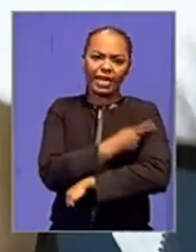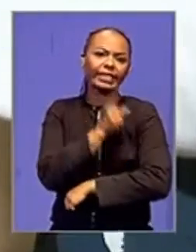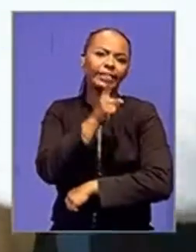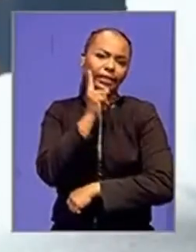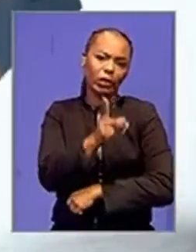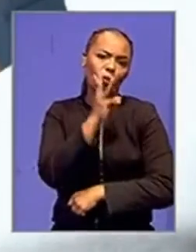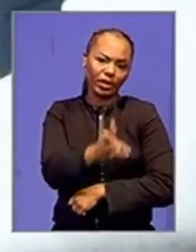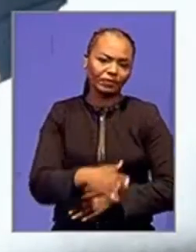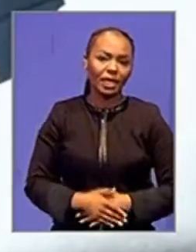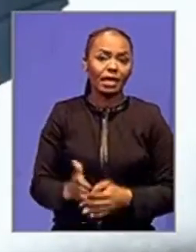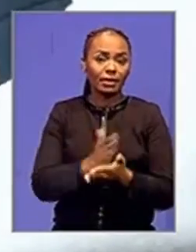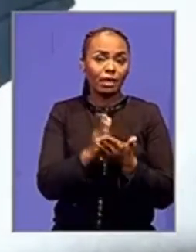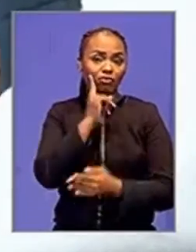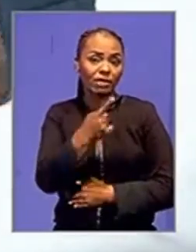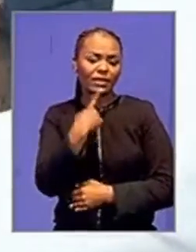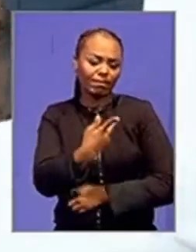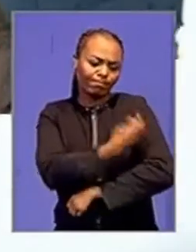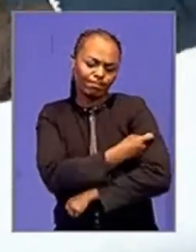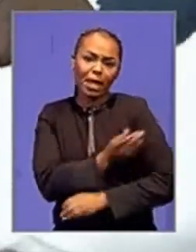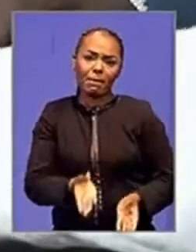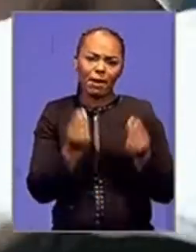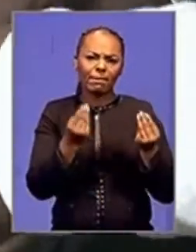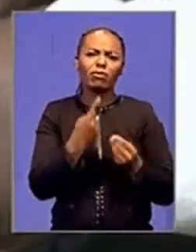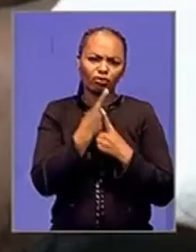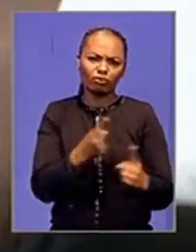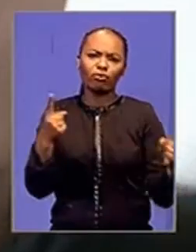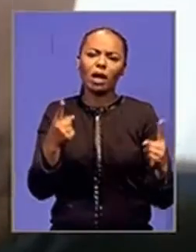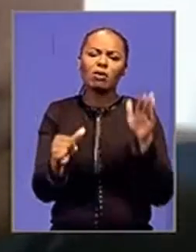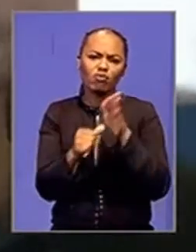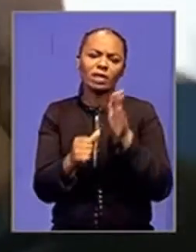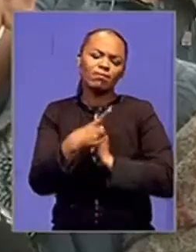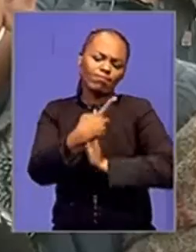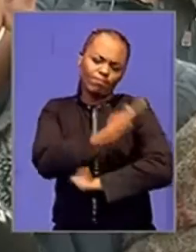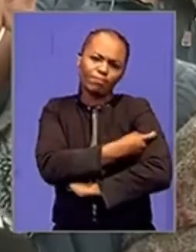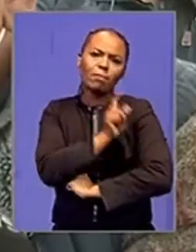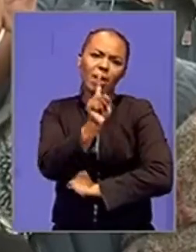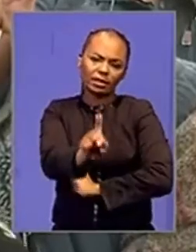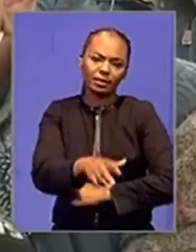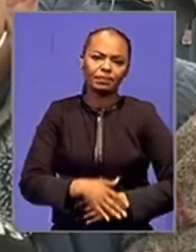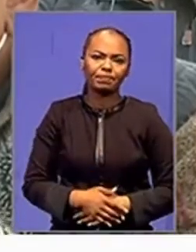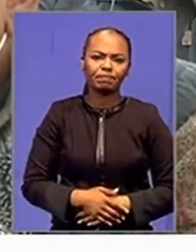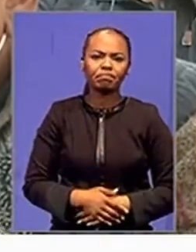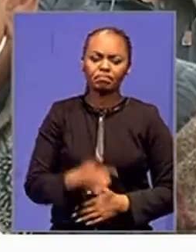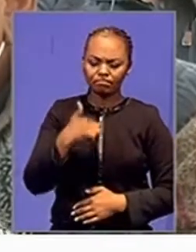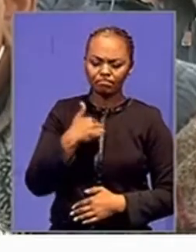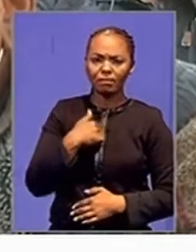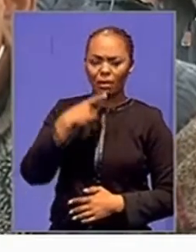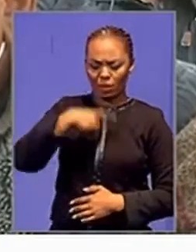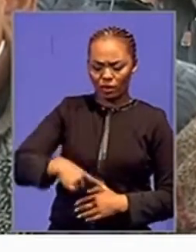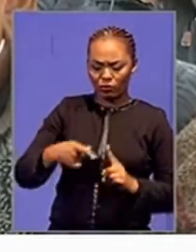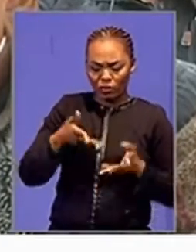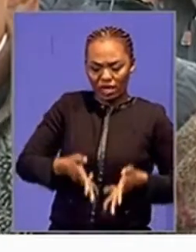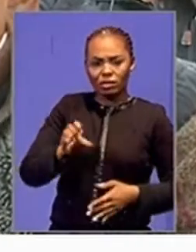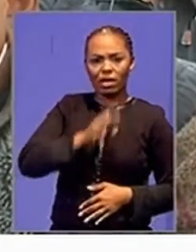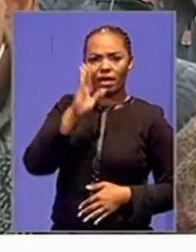entilwe ba re ho bohlokwa ho entwa. I'm duty bound as a citizen of this country to ensure that I also feel